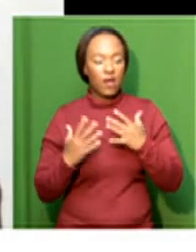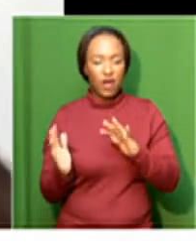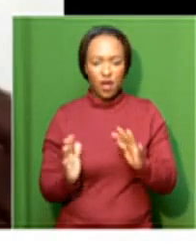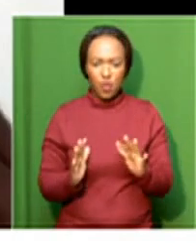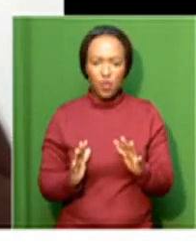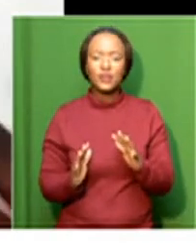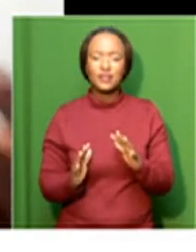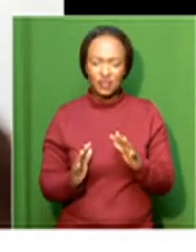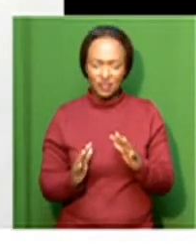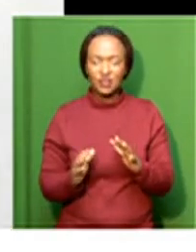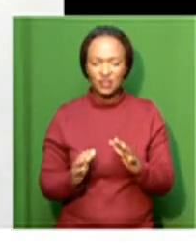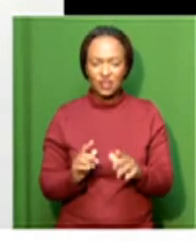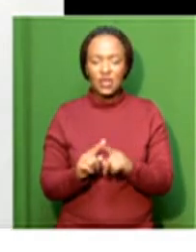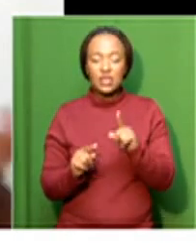and